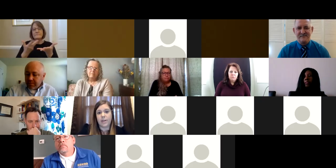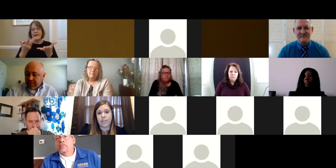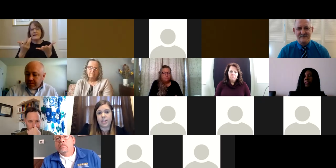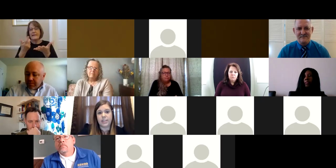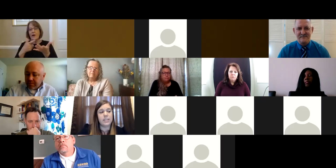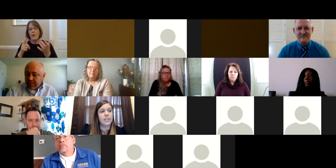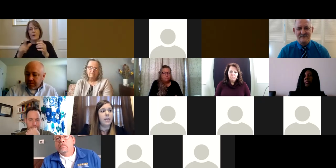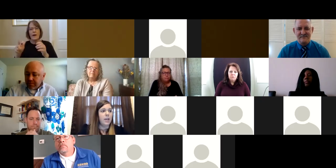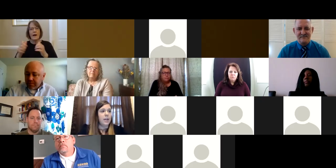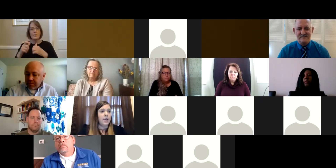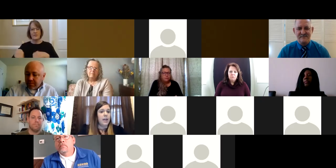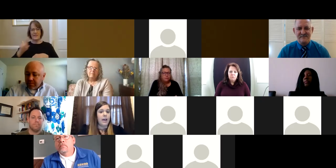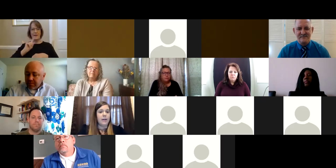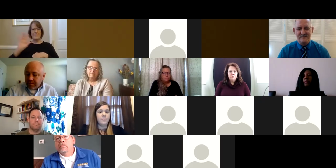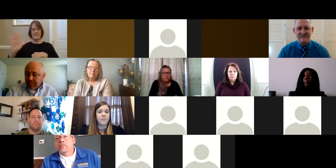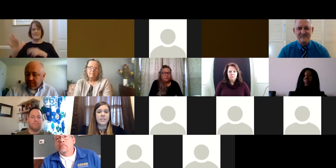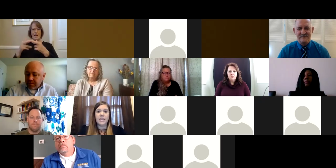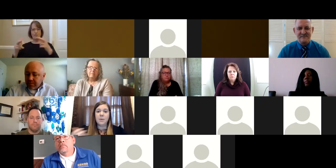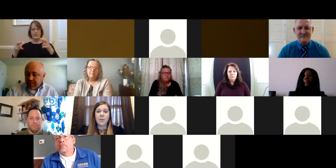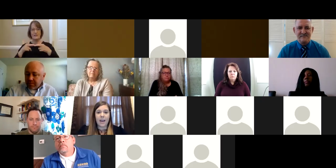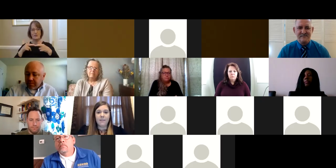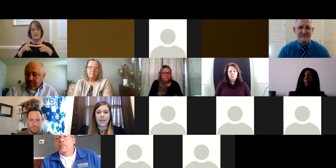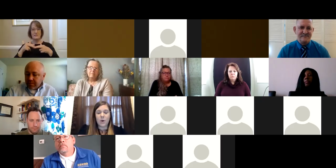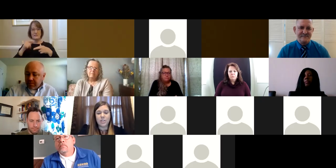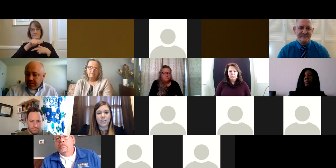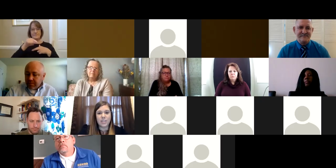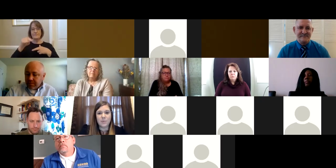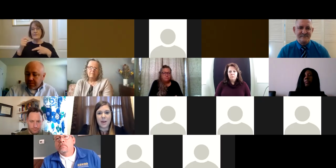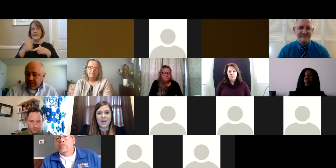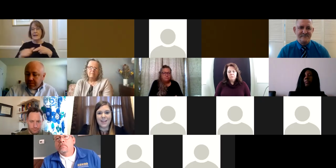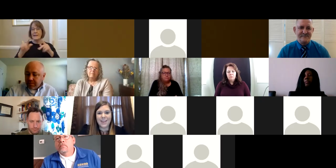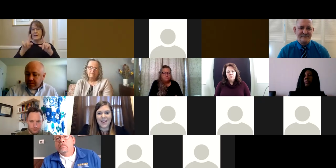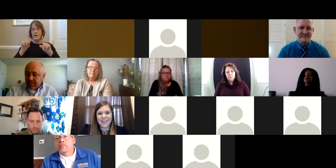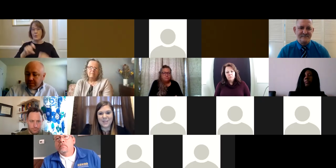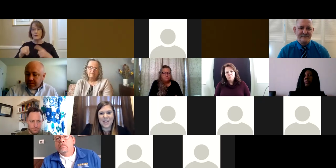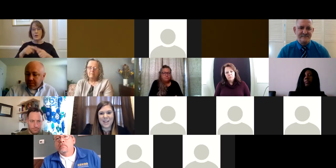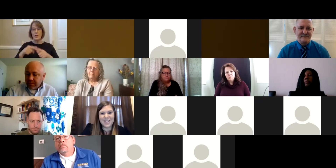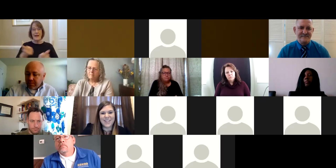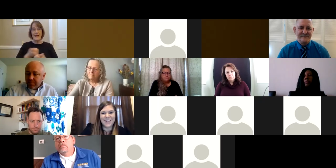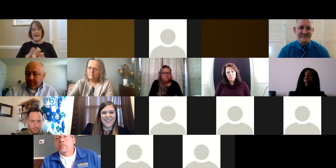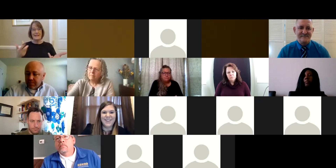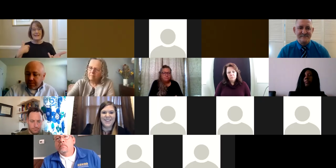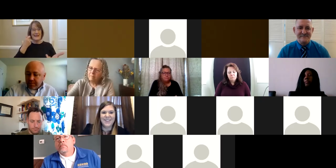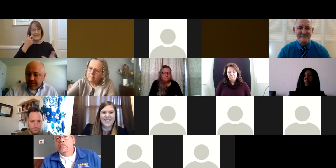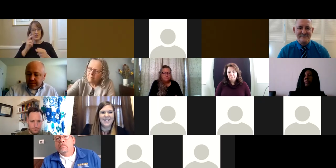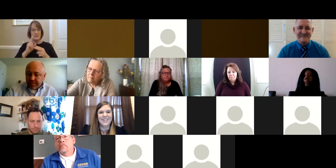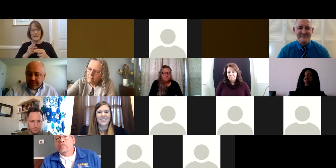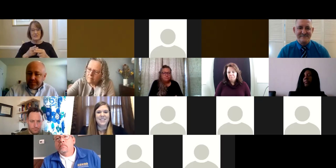their regions. Does anybody have any questions about anything I just mentioned?